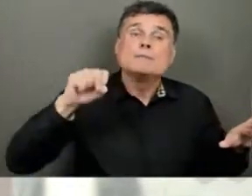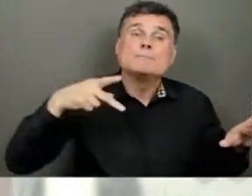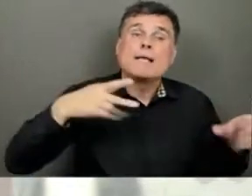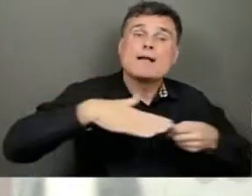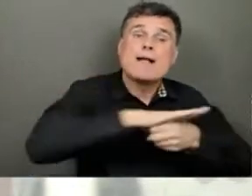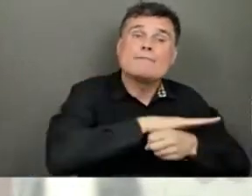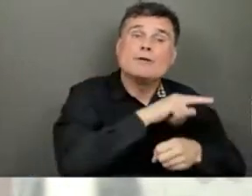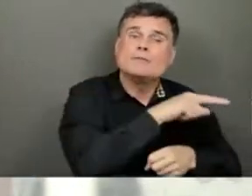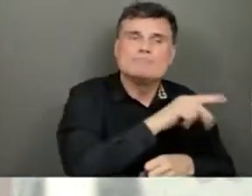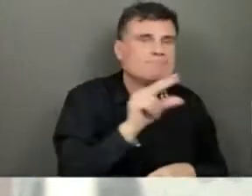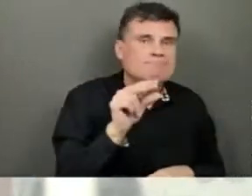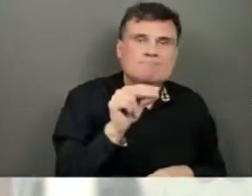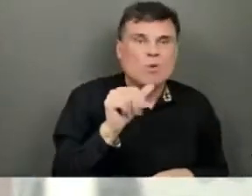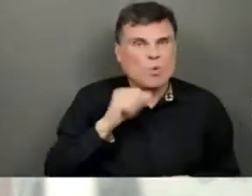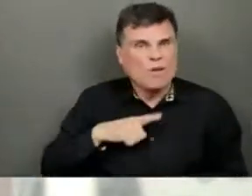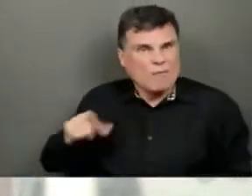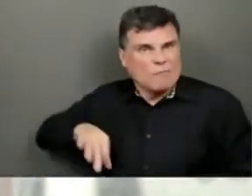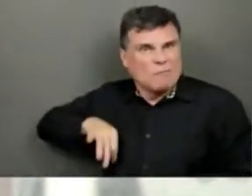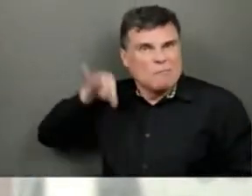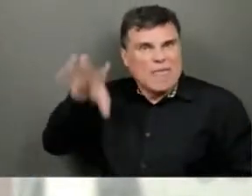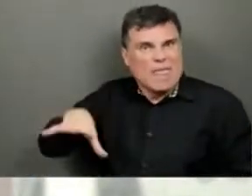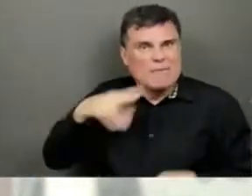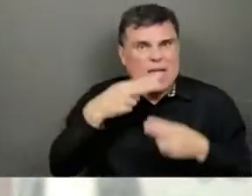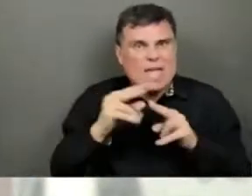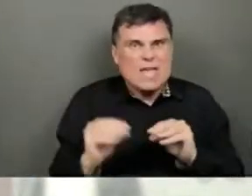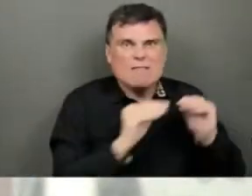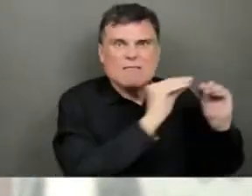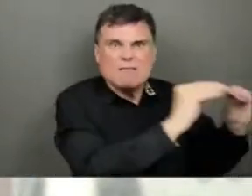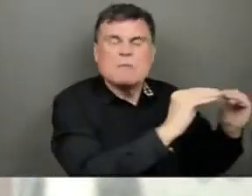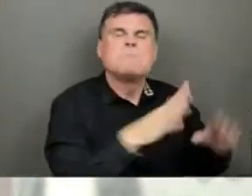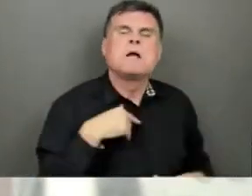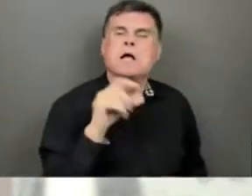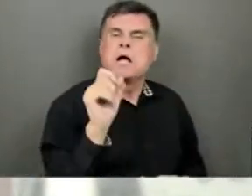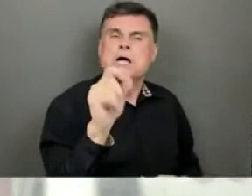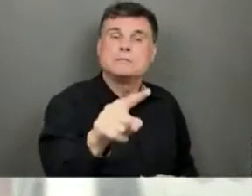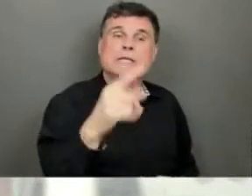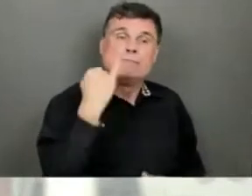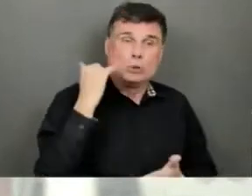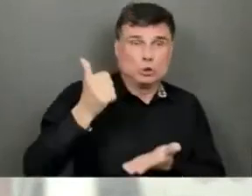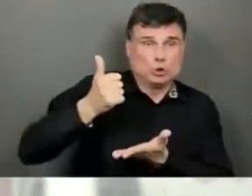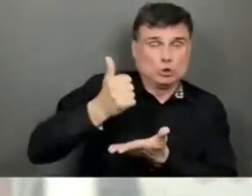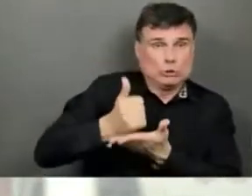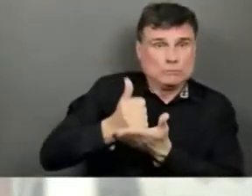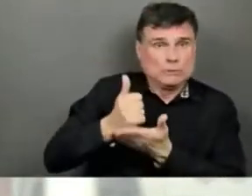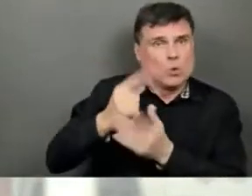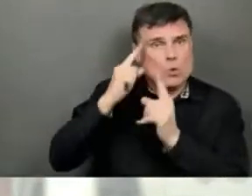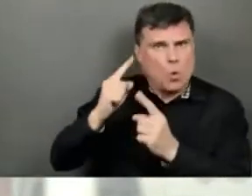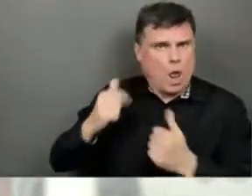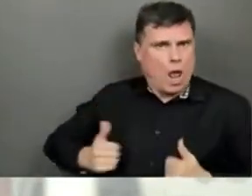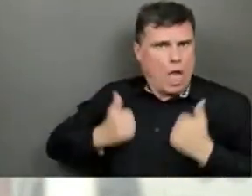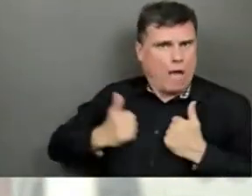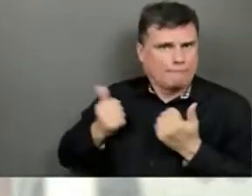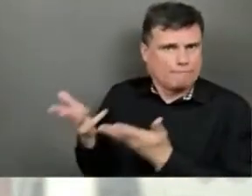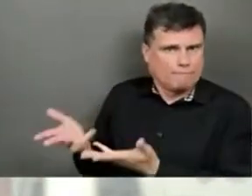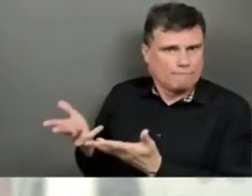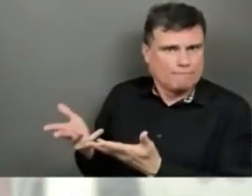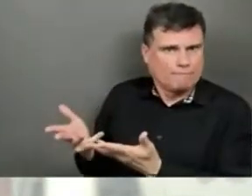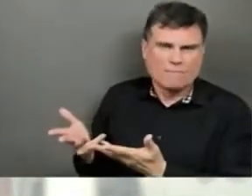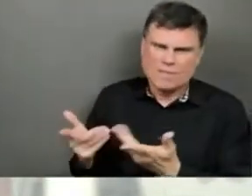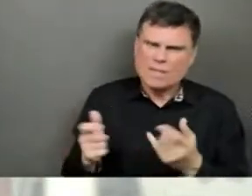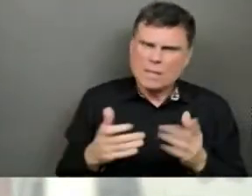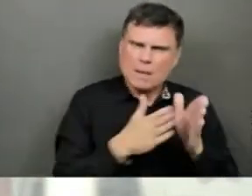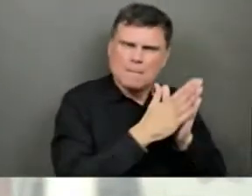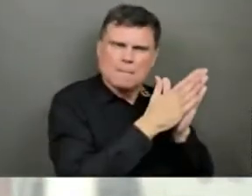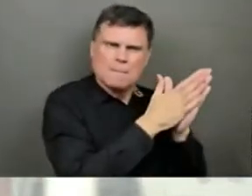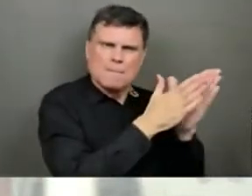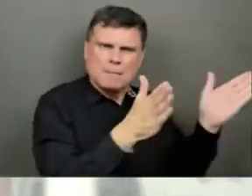their fertility will be negated essentially by treatment to keep them alive? Well, in terms of individual